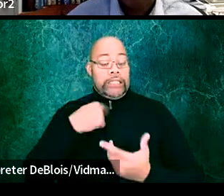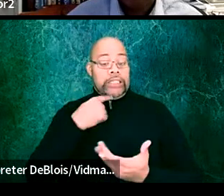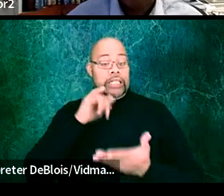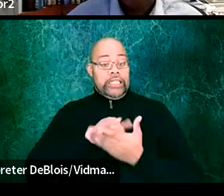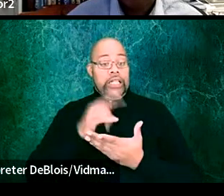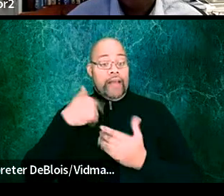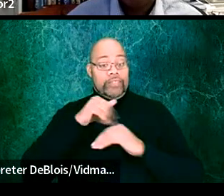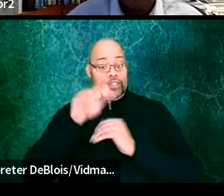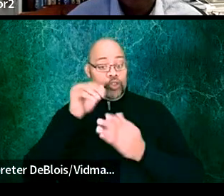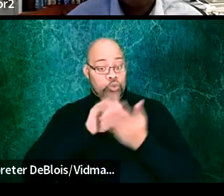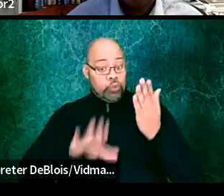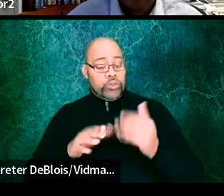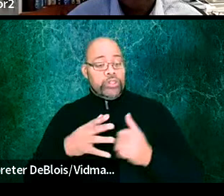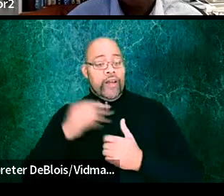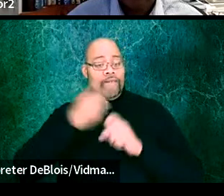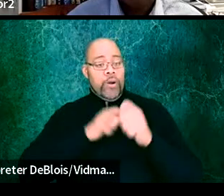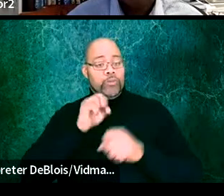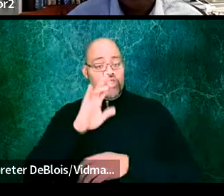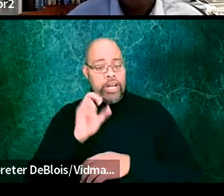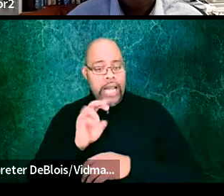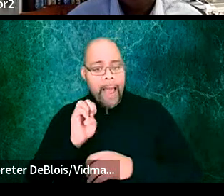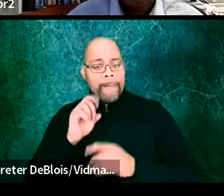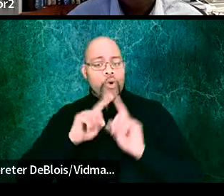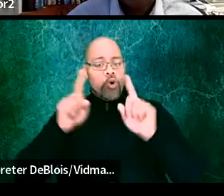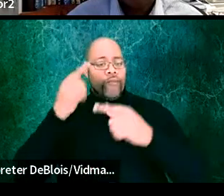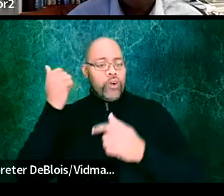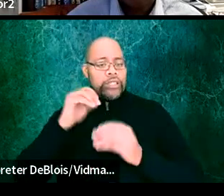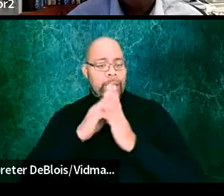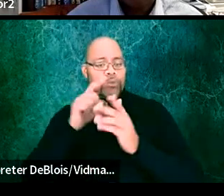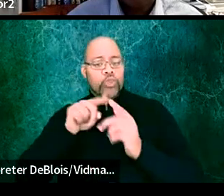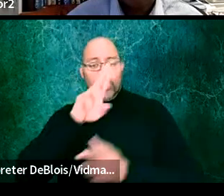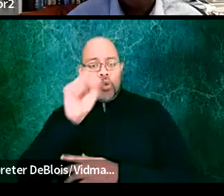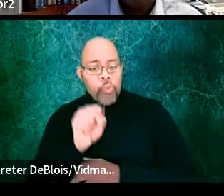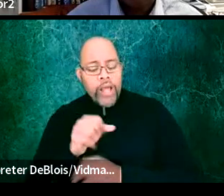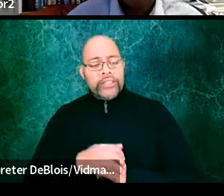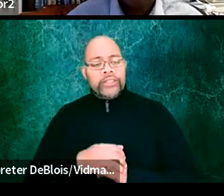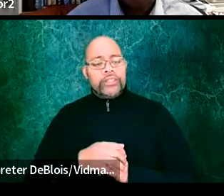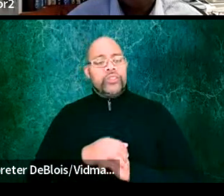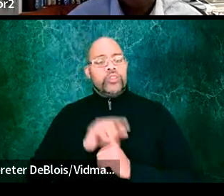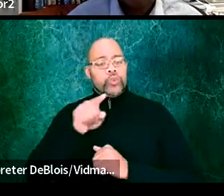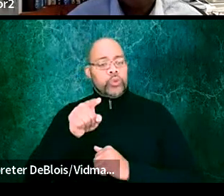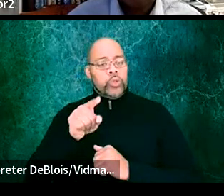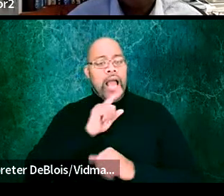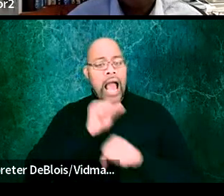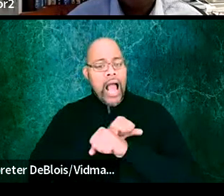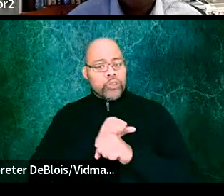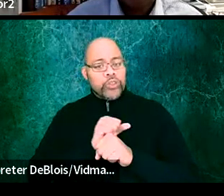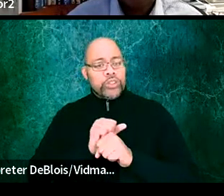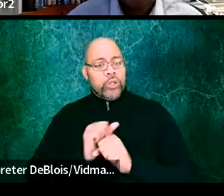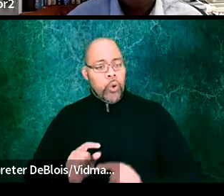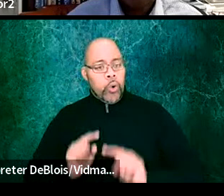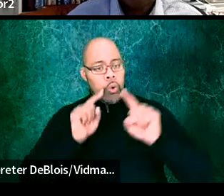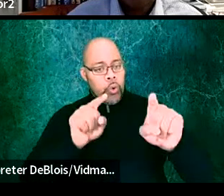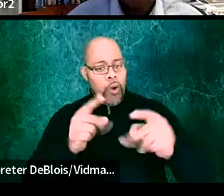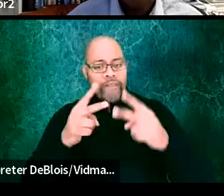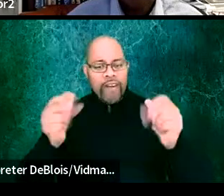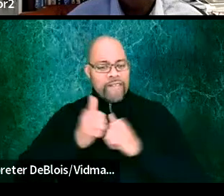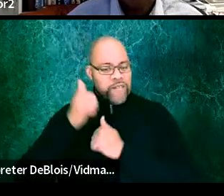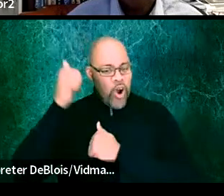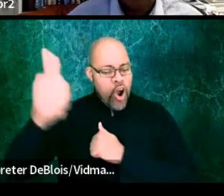to send students out from Suriname to go, for example, to the US, you were actually going out very